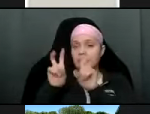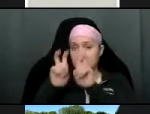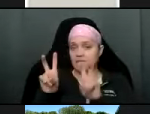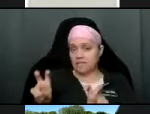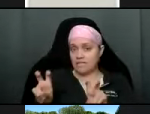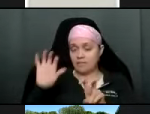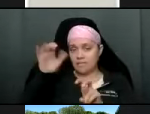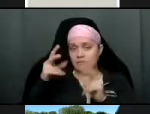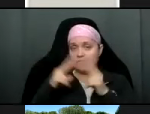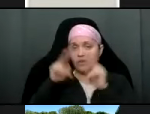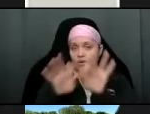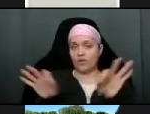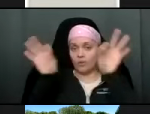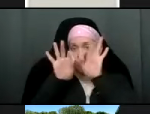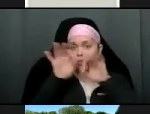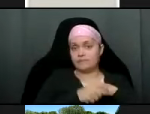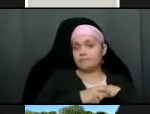out to be very important.